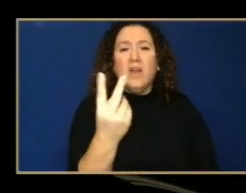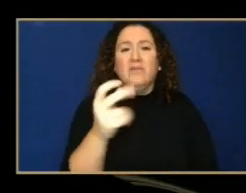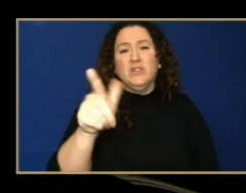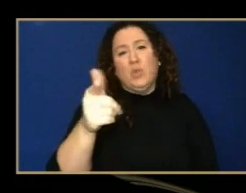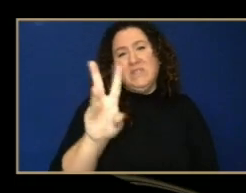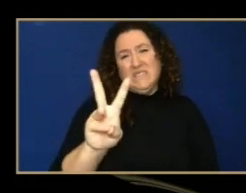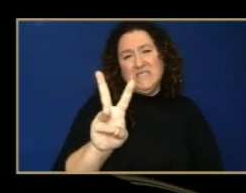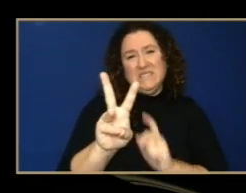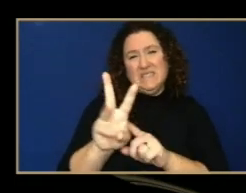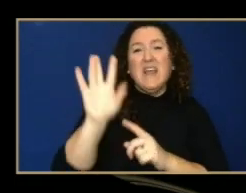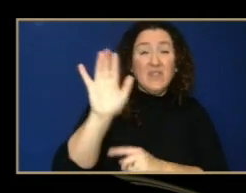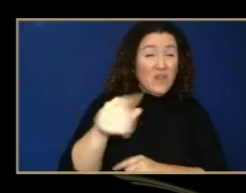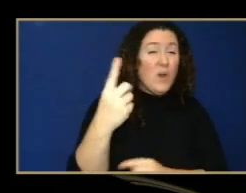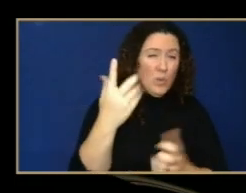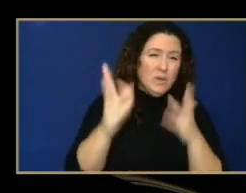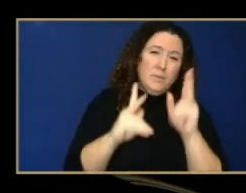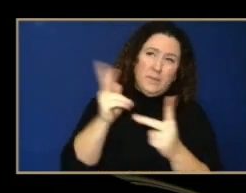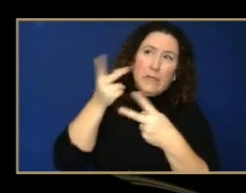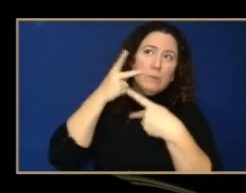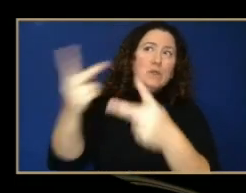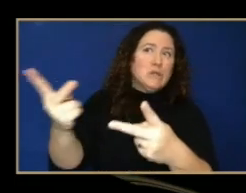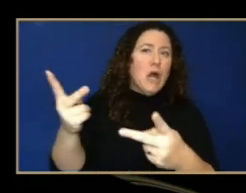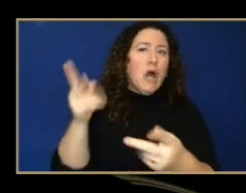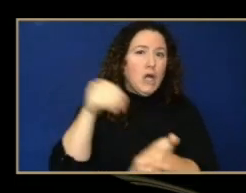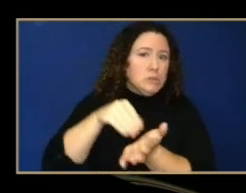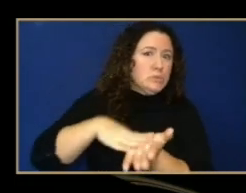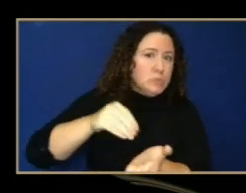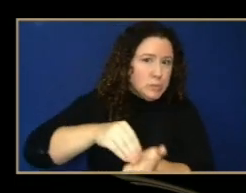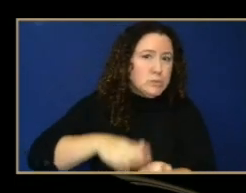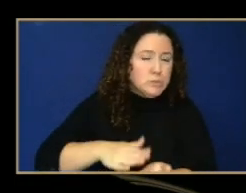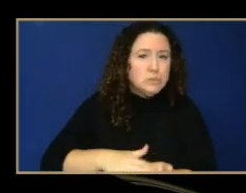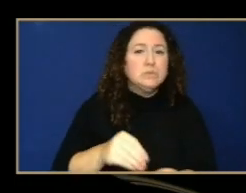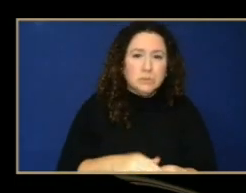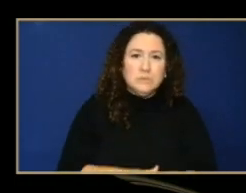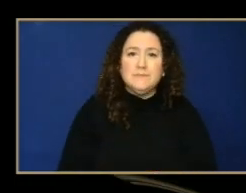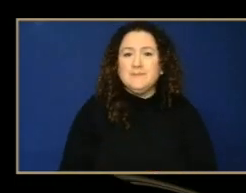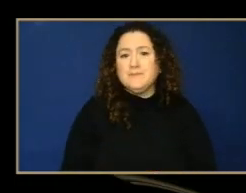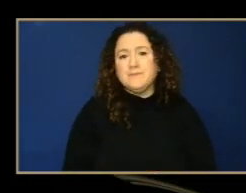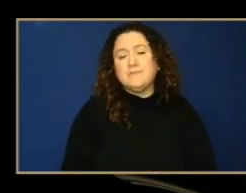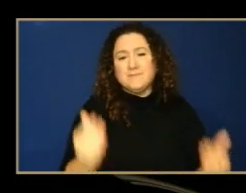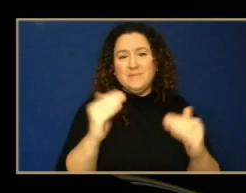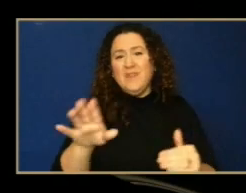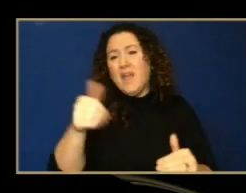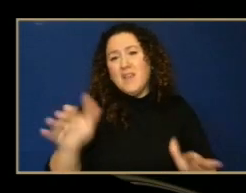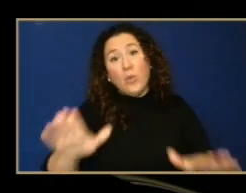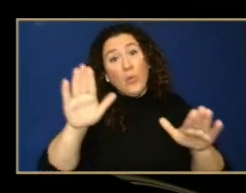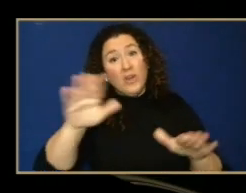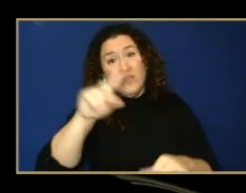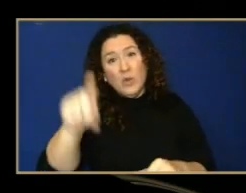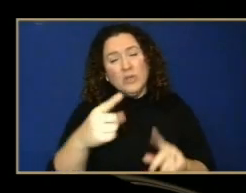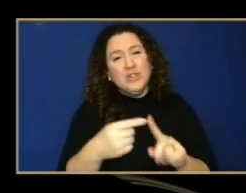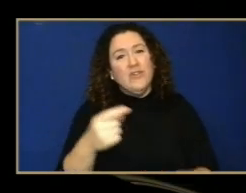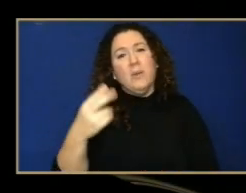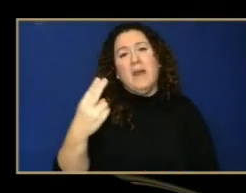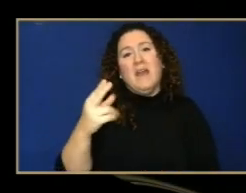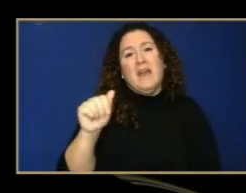Wow. So I've got a really great question from Hanno. He is 6 years old on Facebook, and he wants to know,